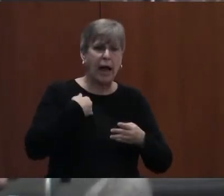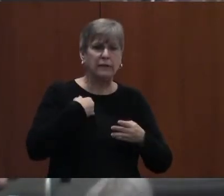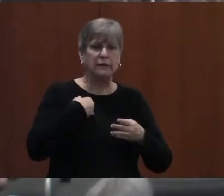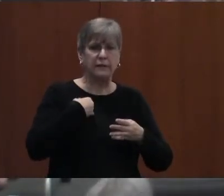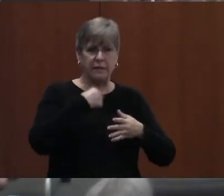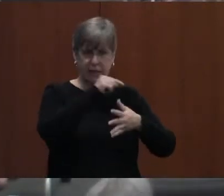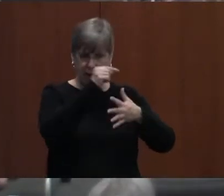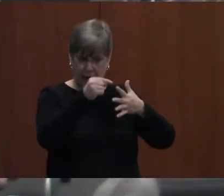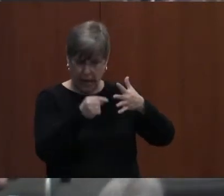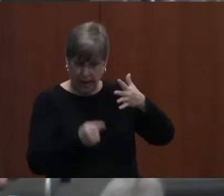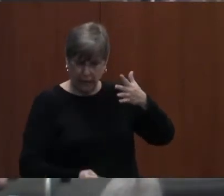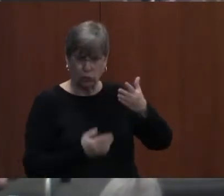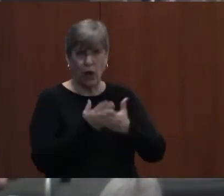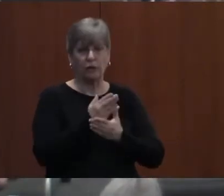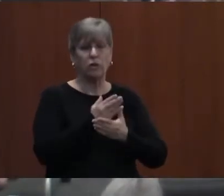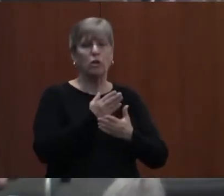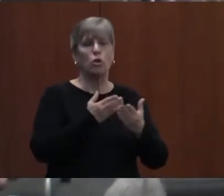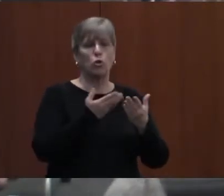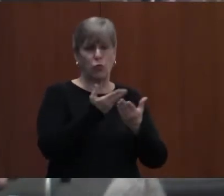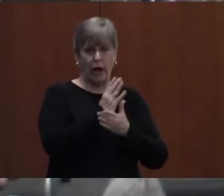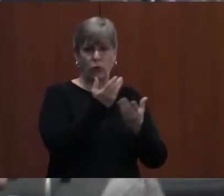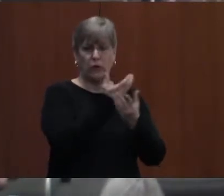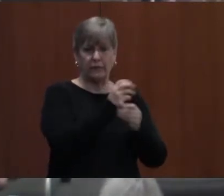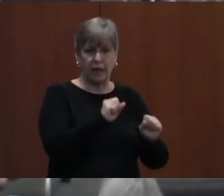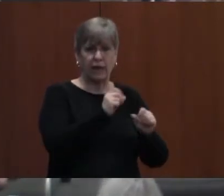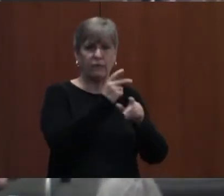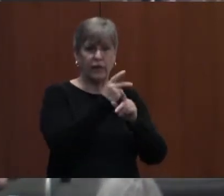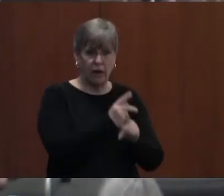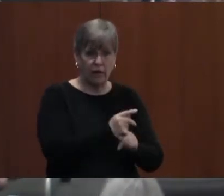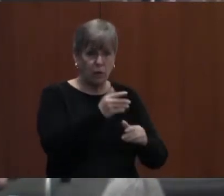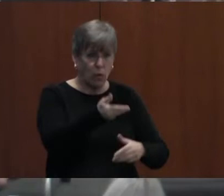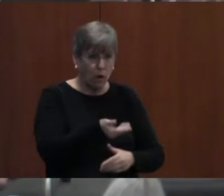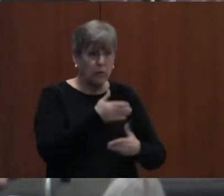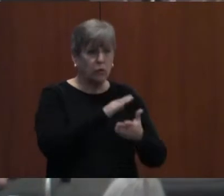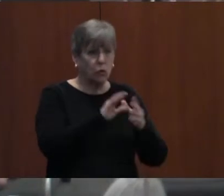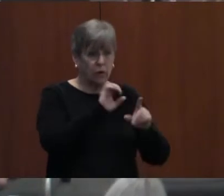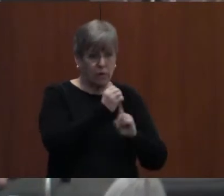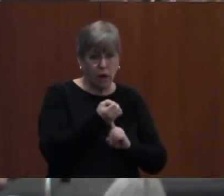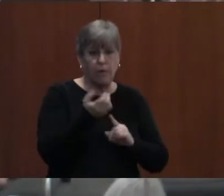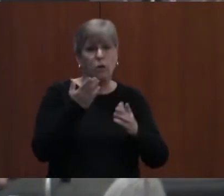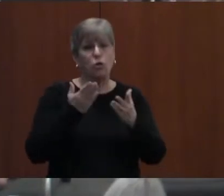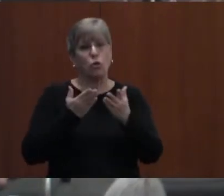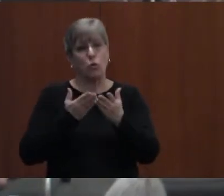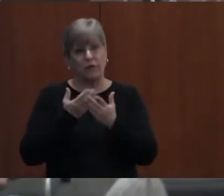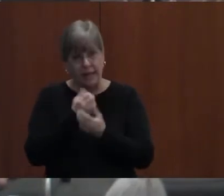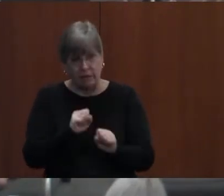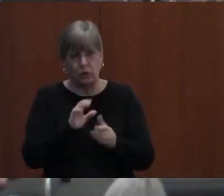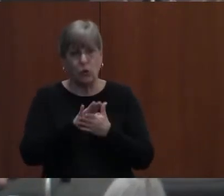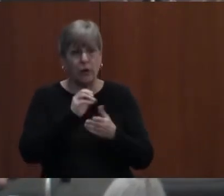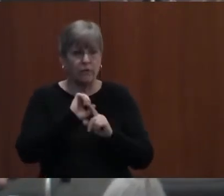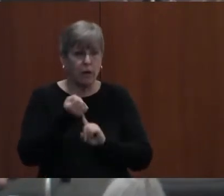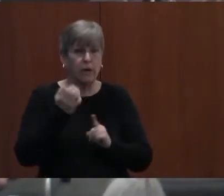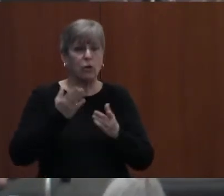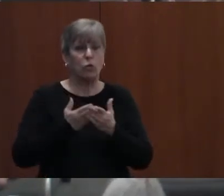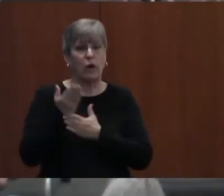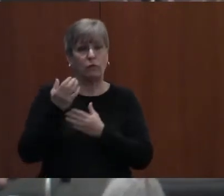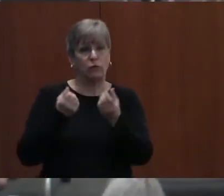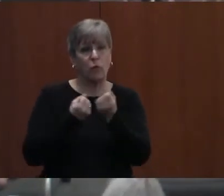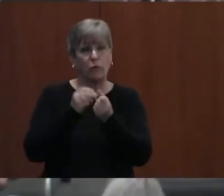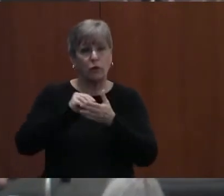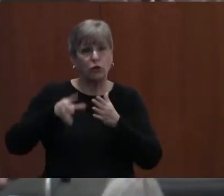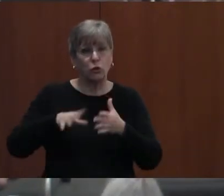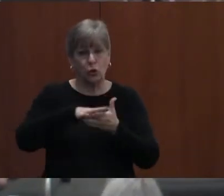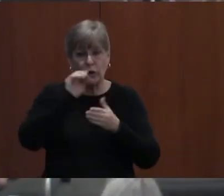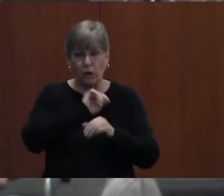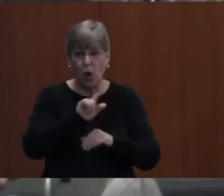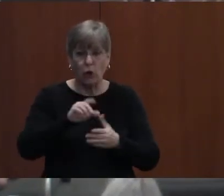following rights: the right to a safe and caring and welcoming school environment, the right to support for student learning so that